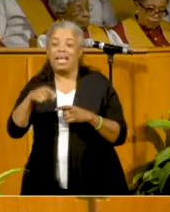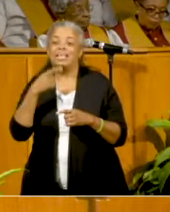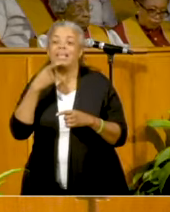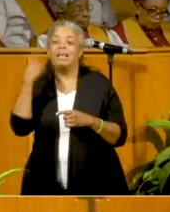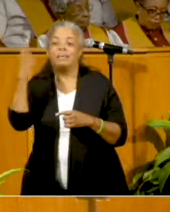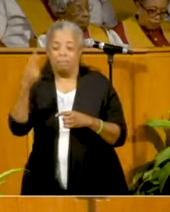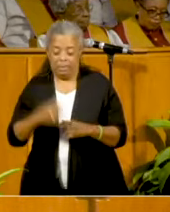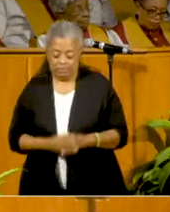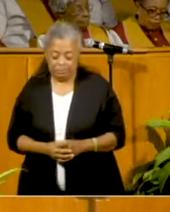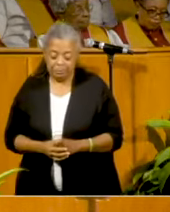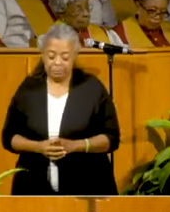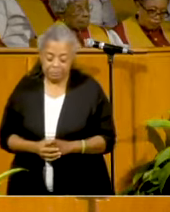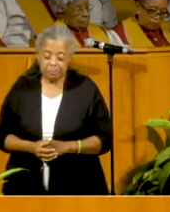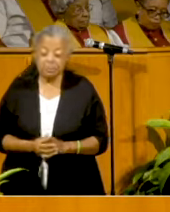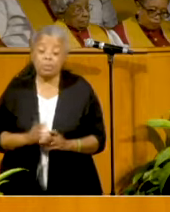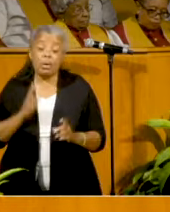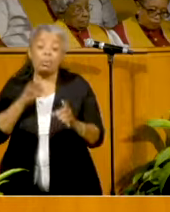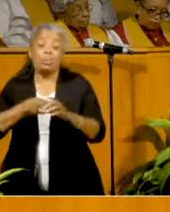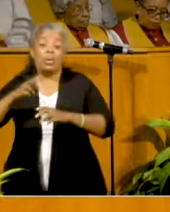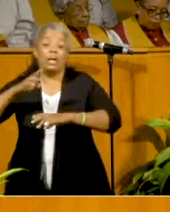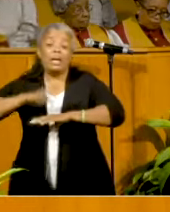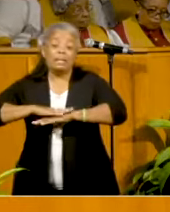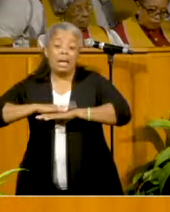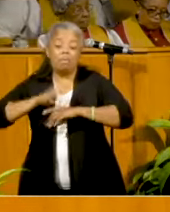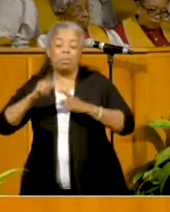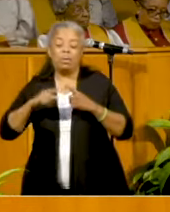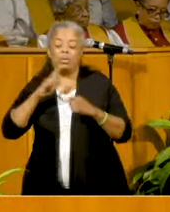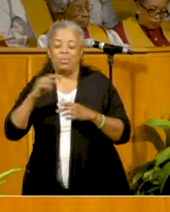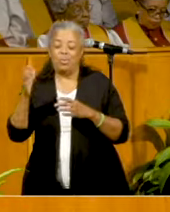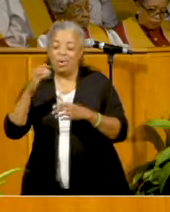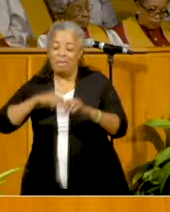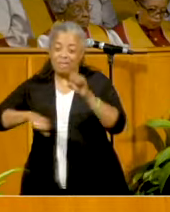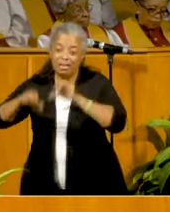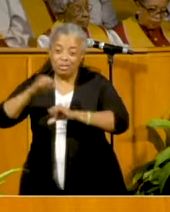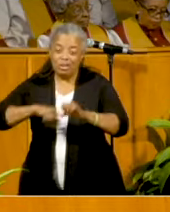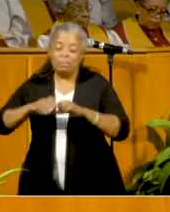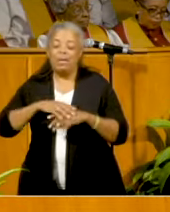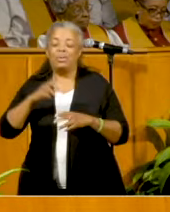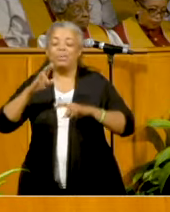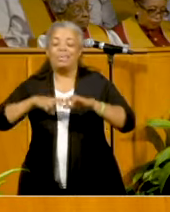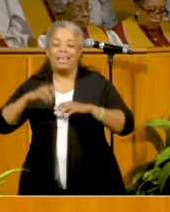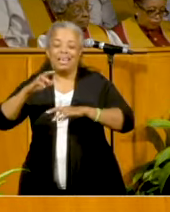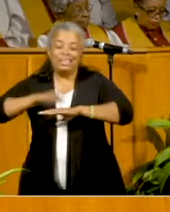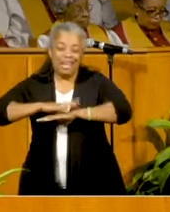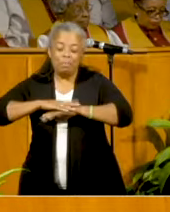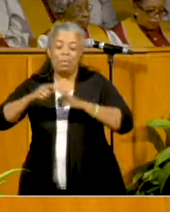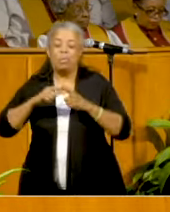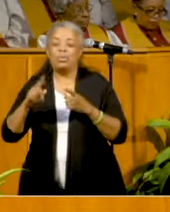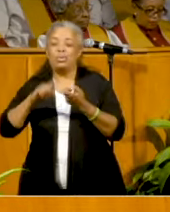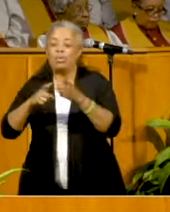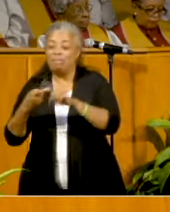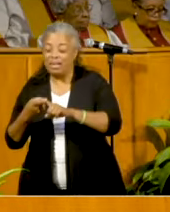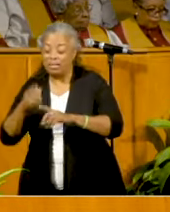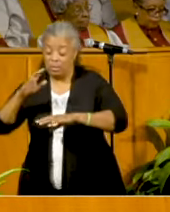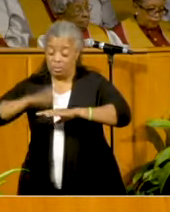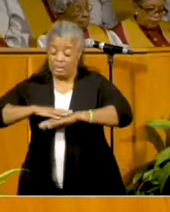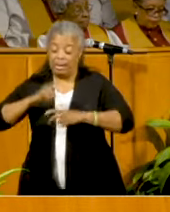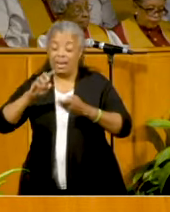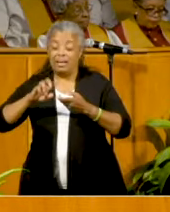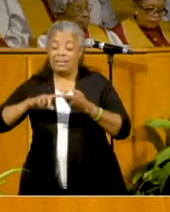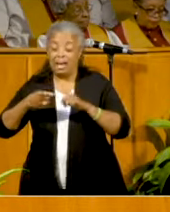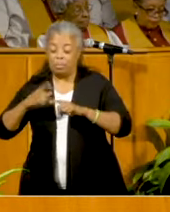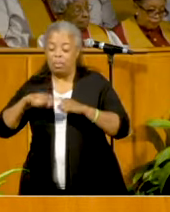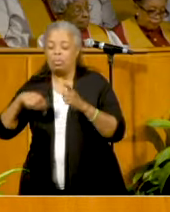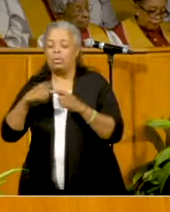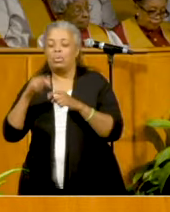saying something. You sit at a table when you're in fellowship. You sit at a table when you're friends. You sit at a